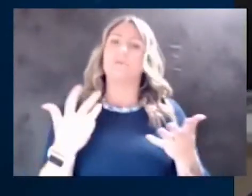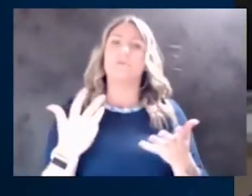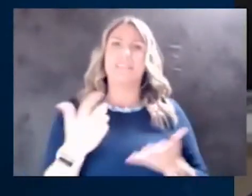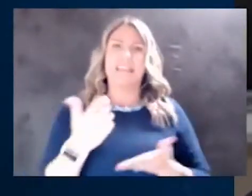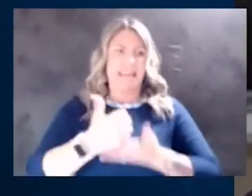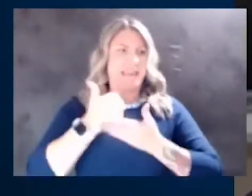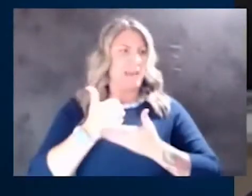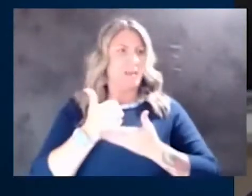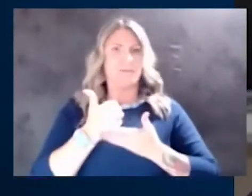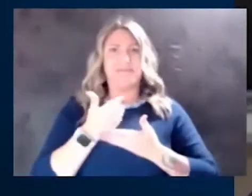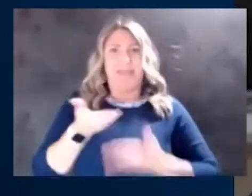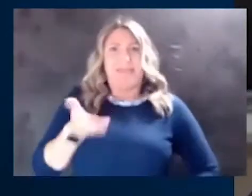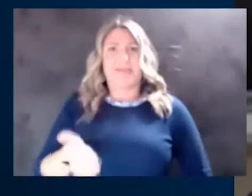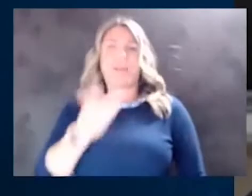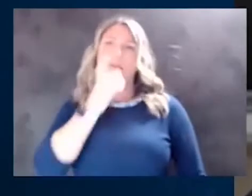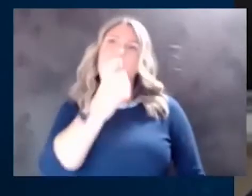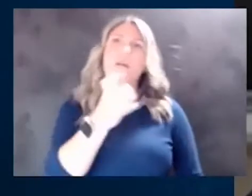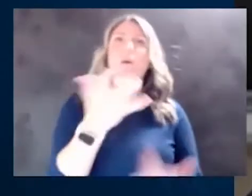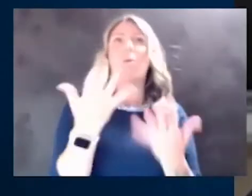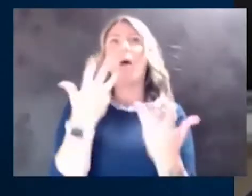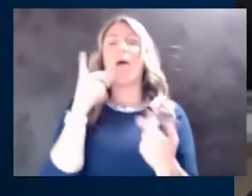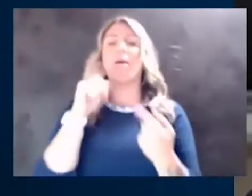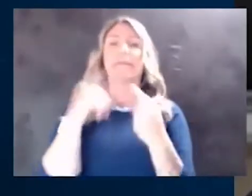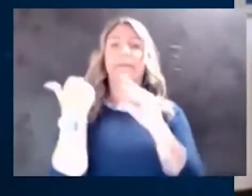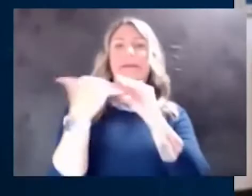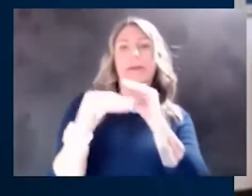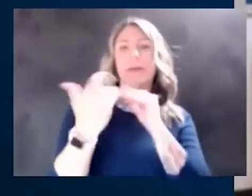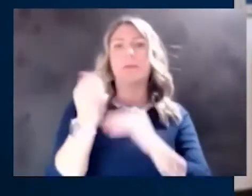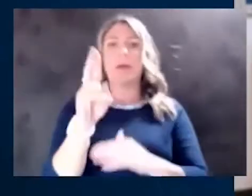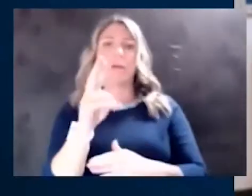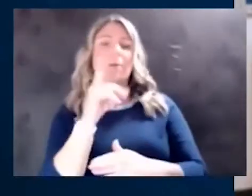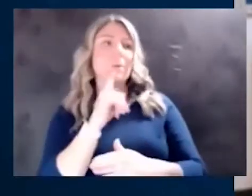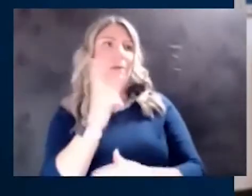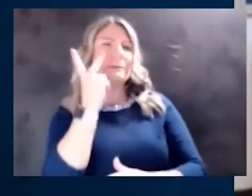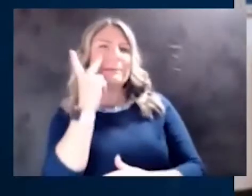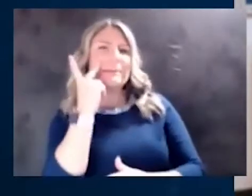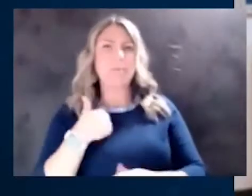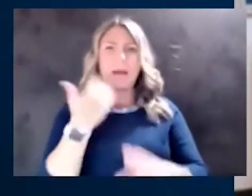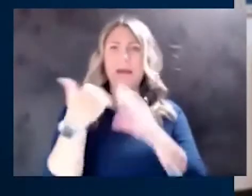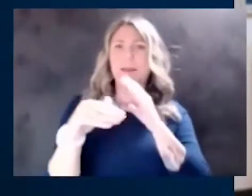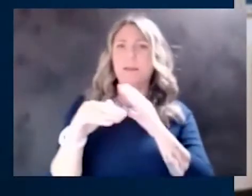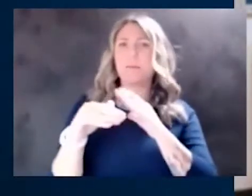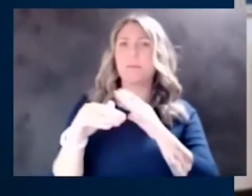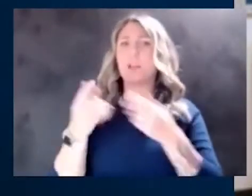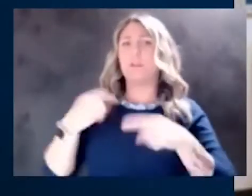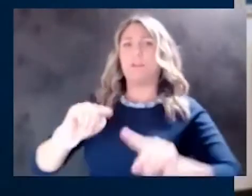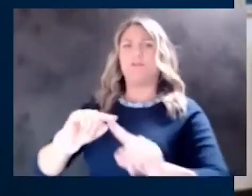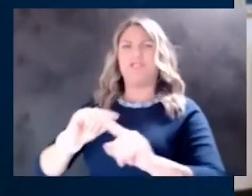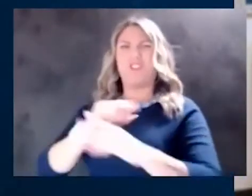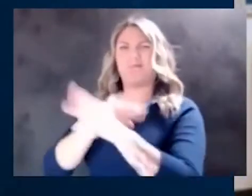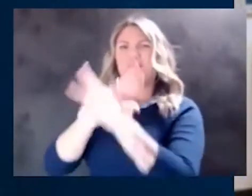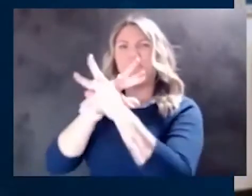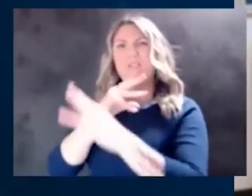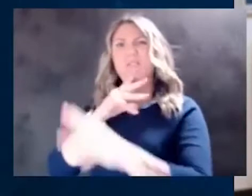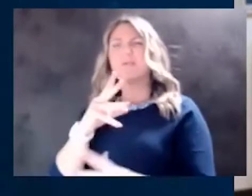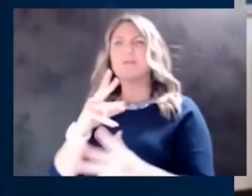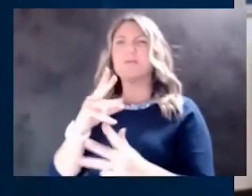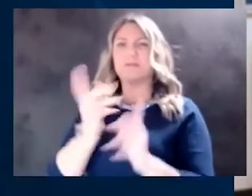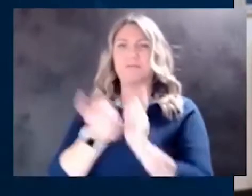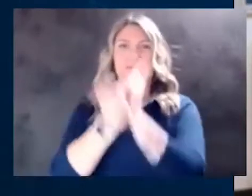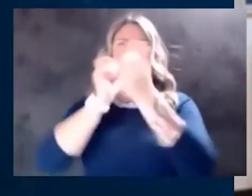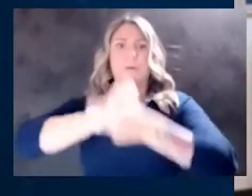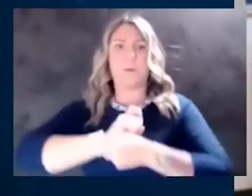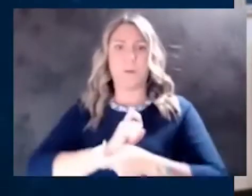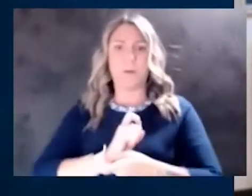for email or, worry if they seen it or not. Being virtual, it just changed a lot. Like, I really wasn't